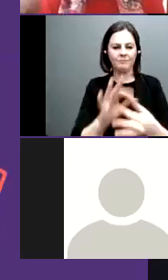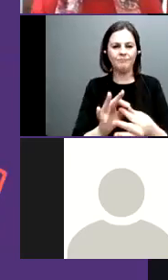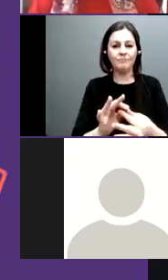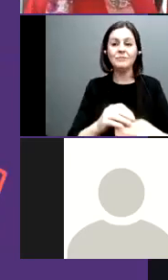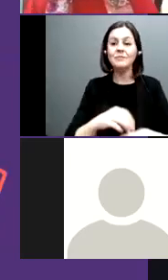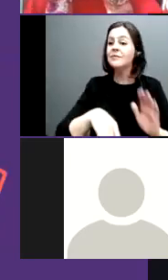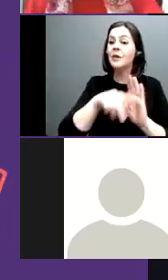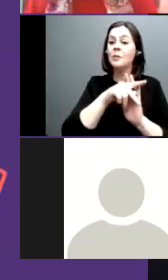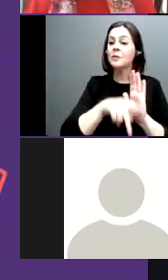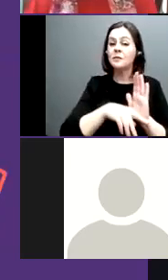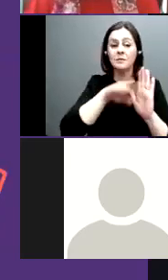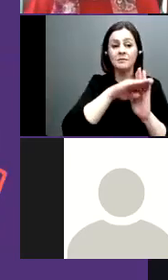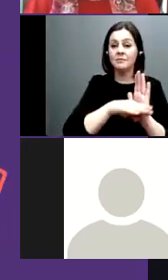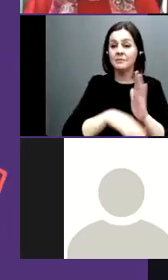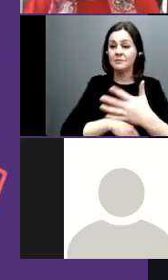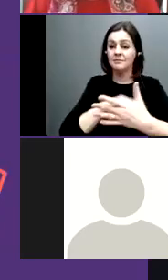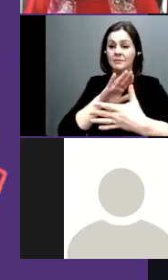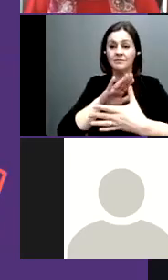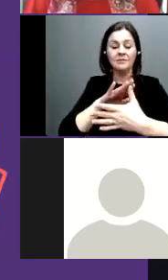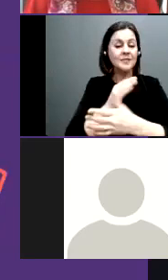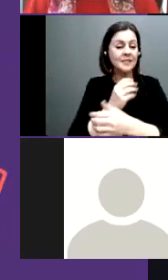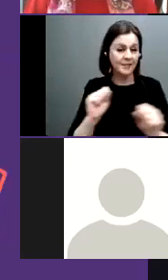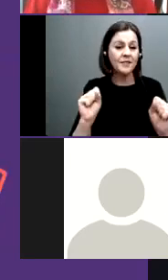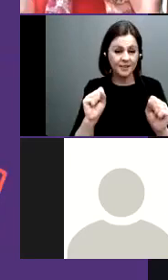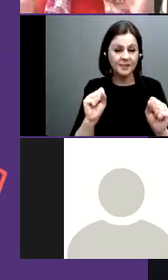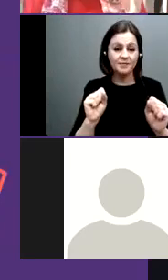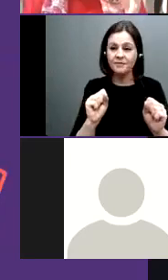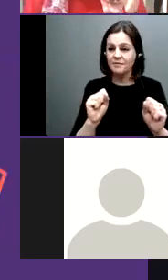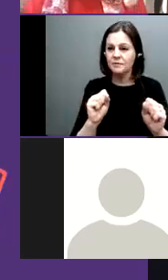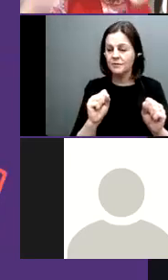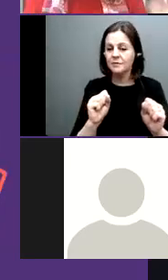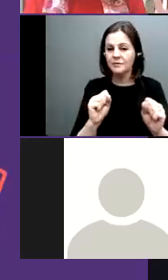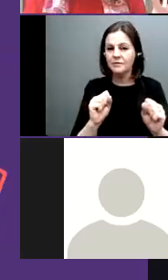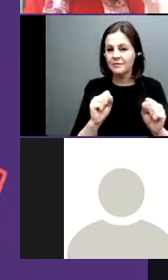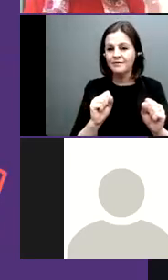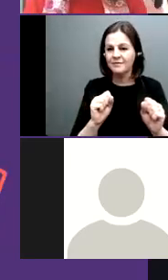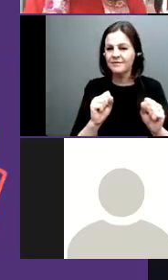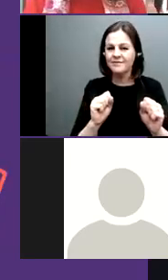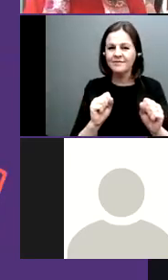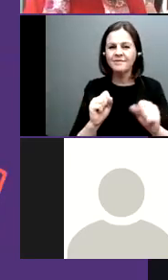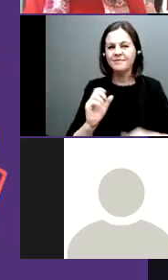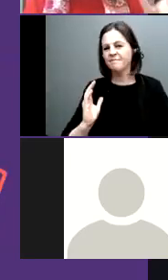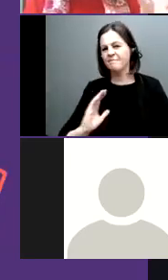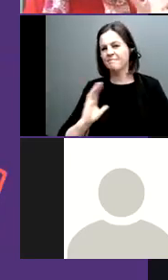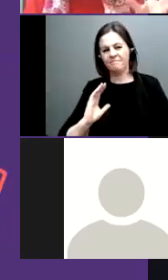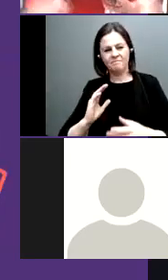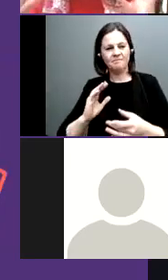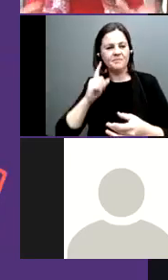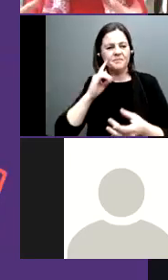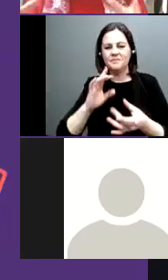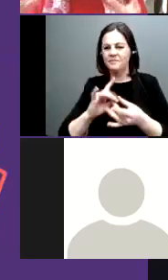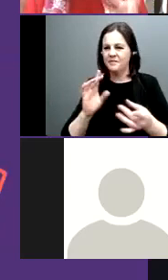principles that we follow. So safety. Safety is about, as I spoke to a few moments ago,